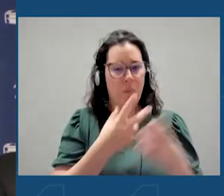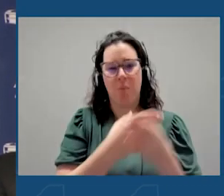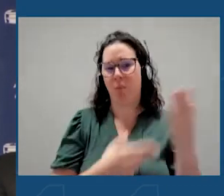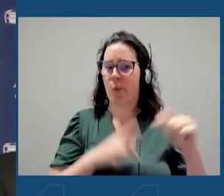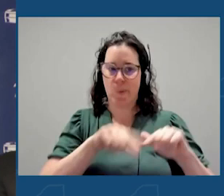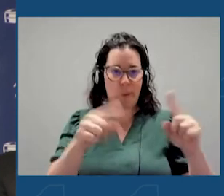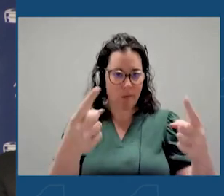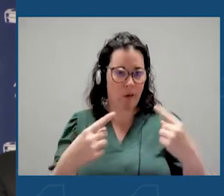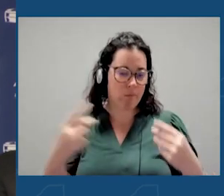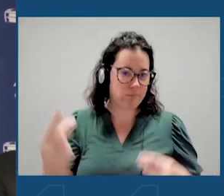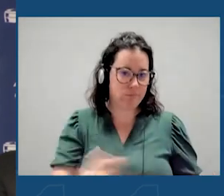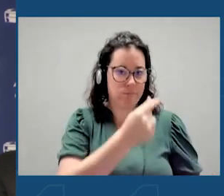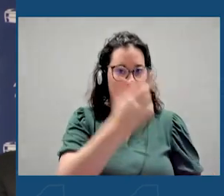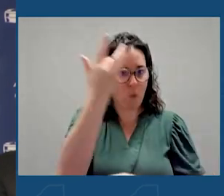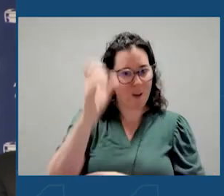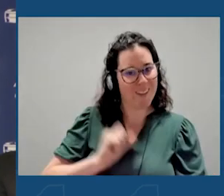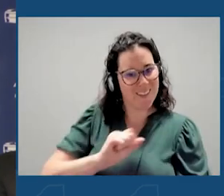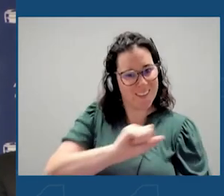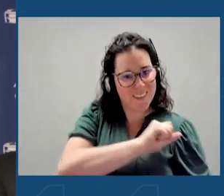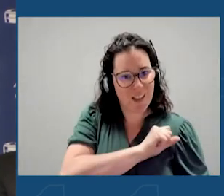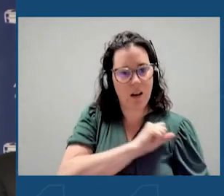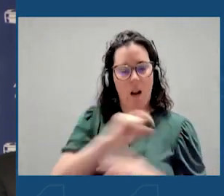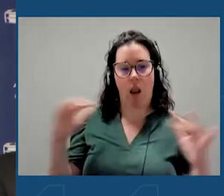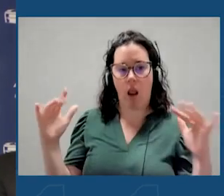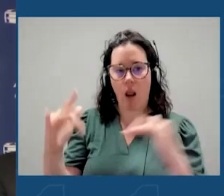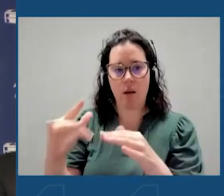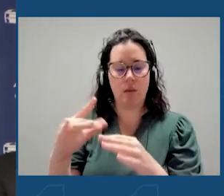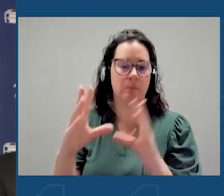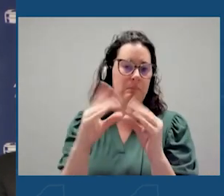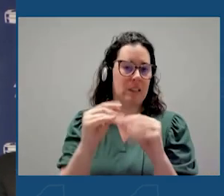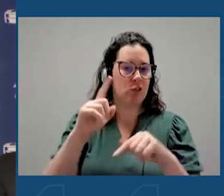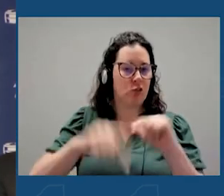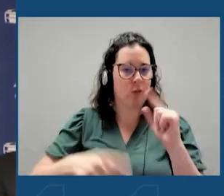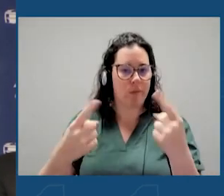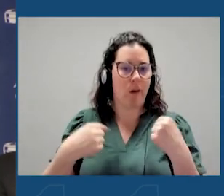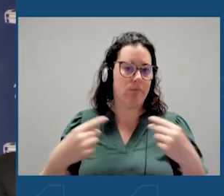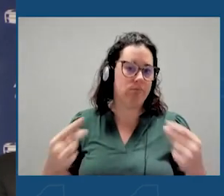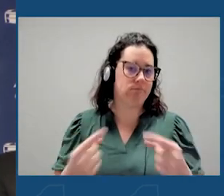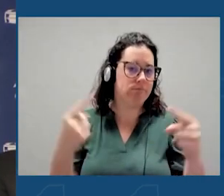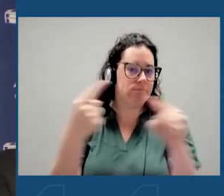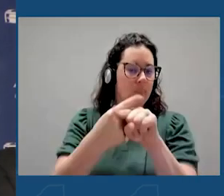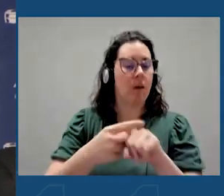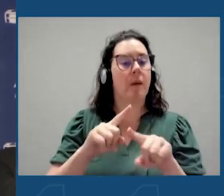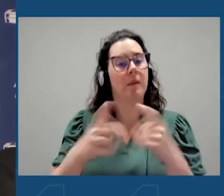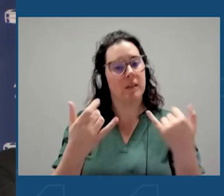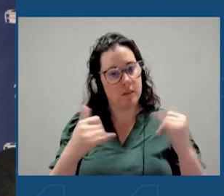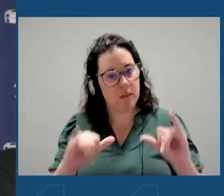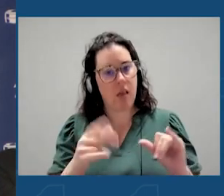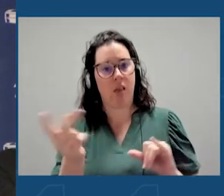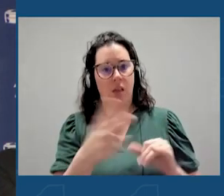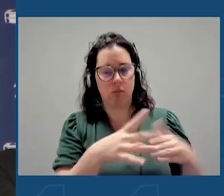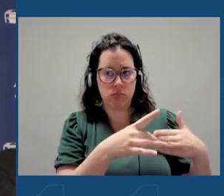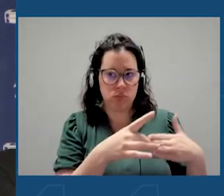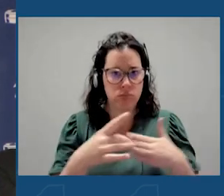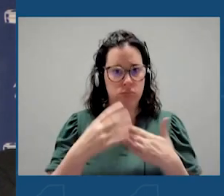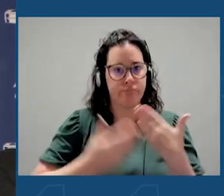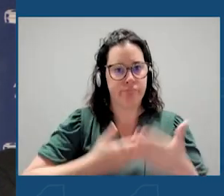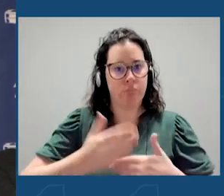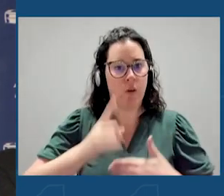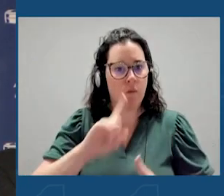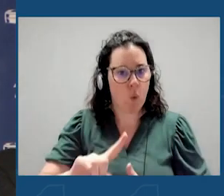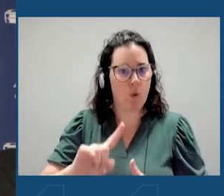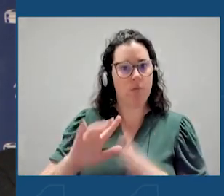today because of Senate and Assembly meetings. These two fine leaders led the way in the Assembly and the Senate, and we are forever